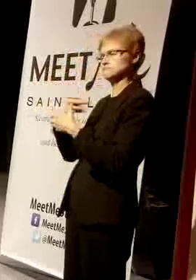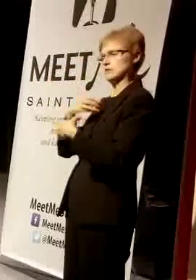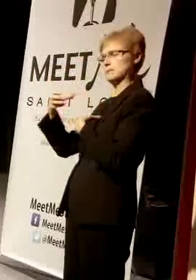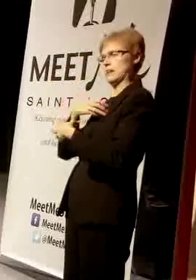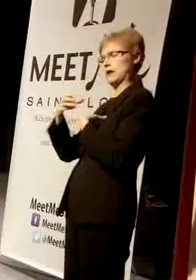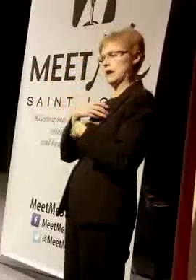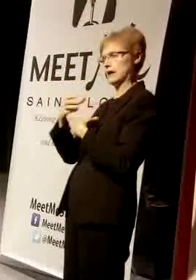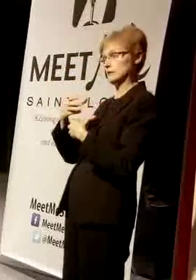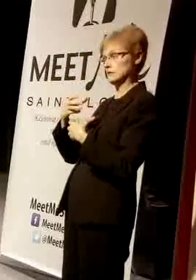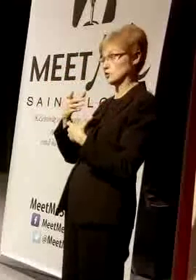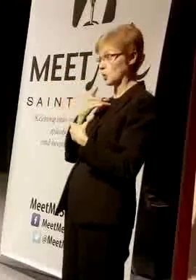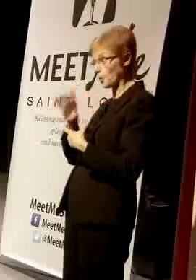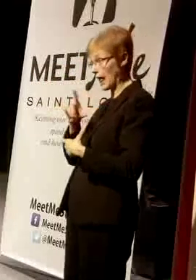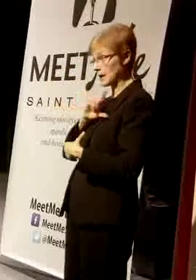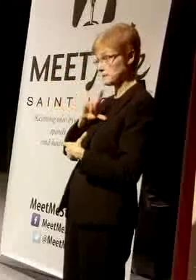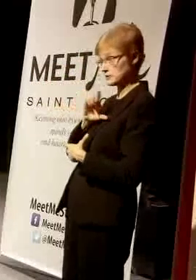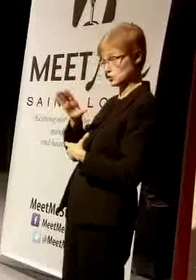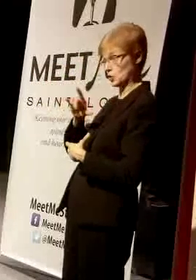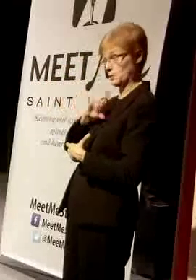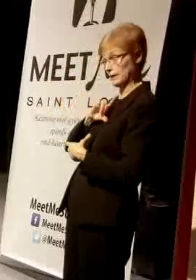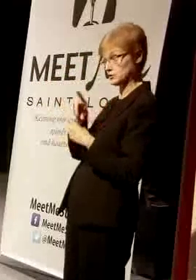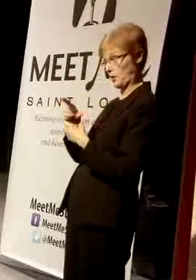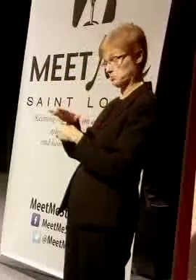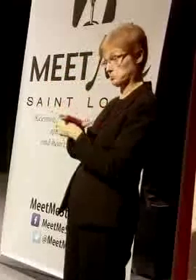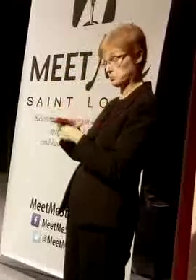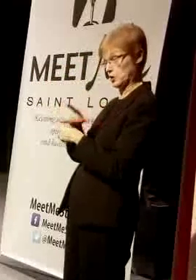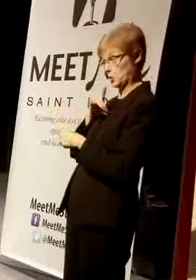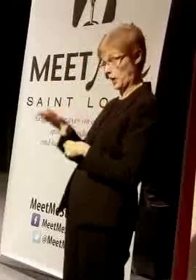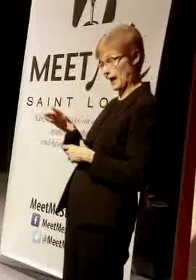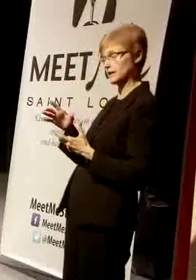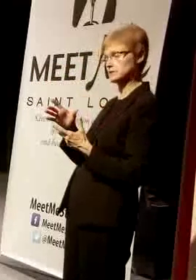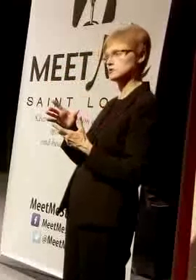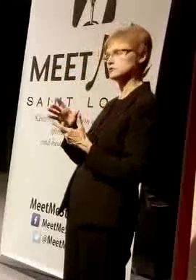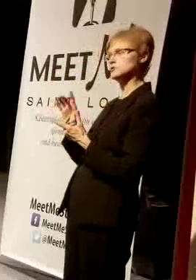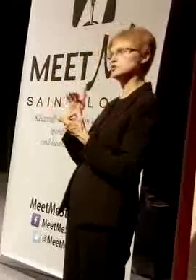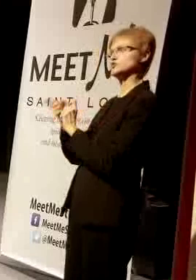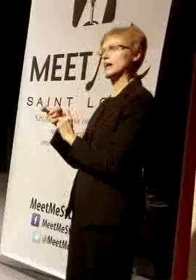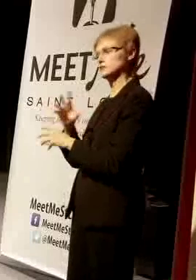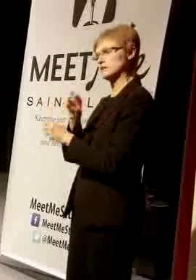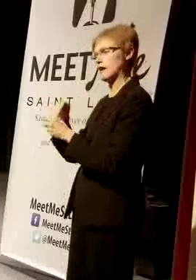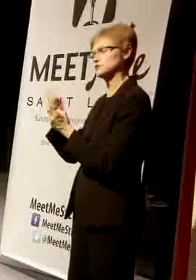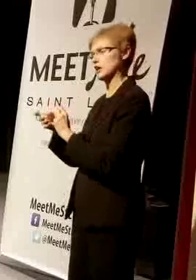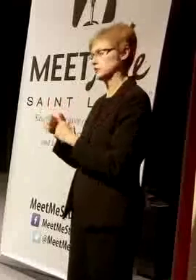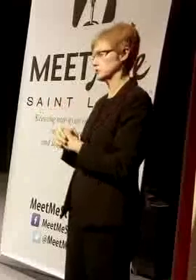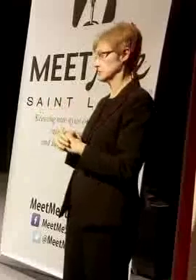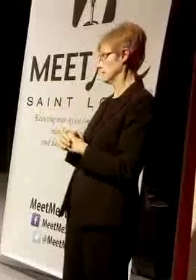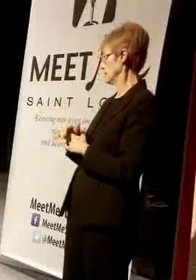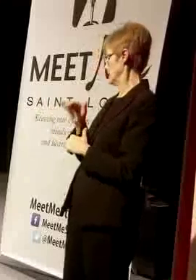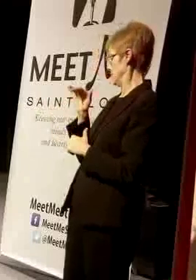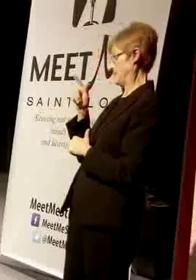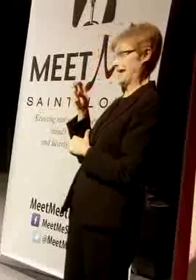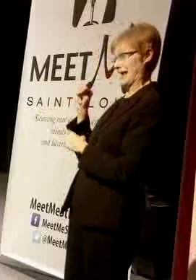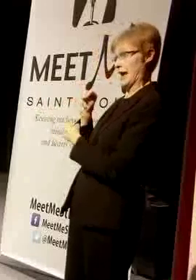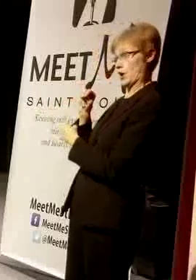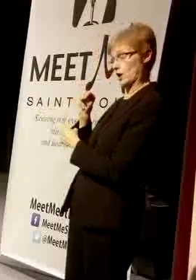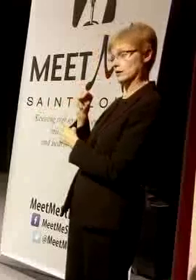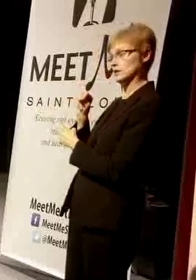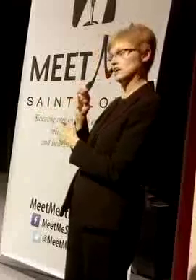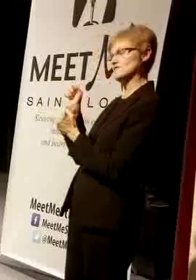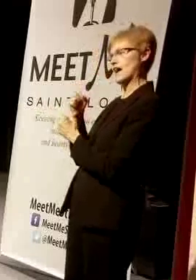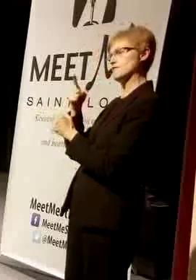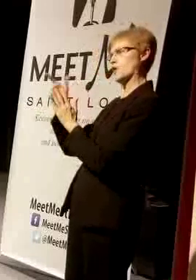it. You don't like racial profiling, join this young lady right here. She fights for a bill to address some